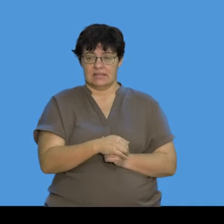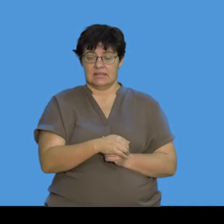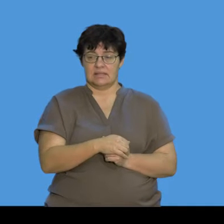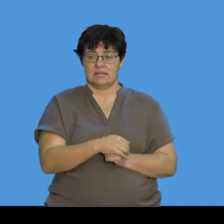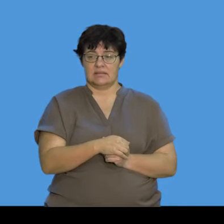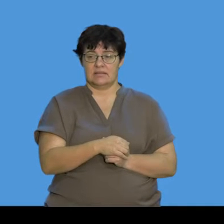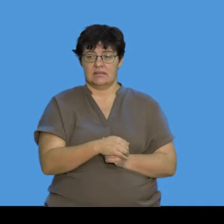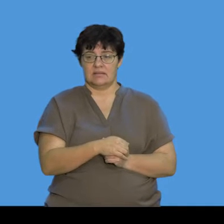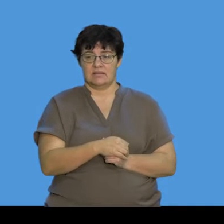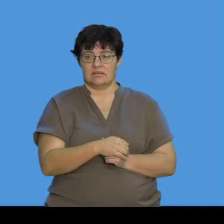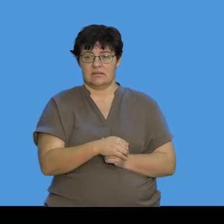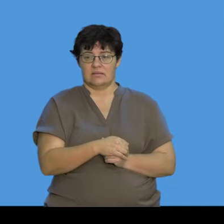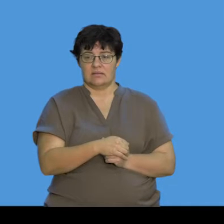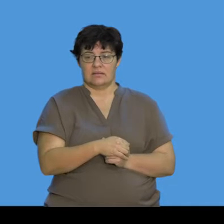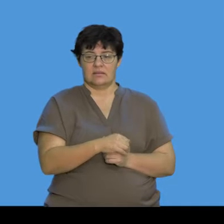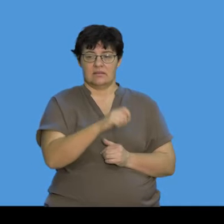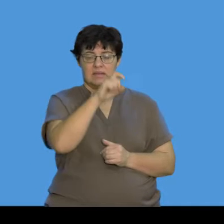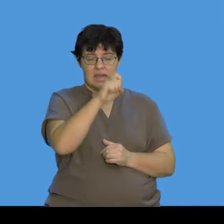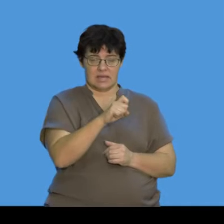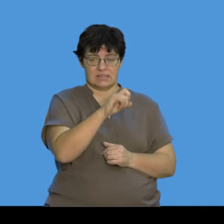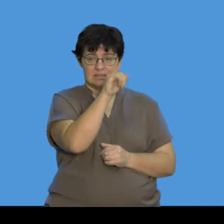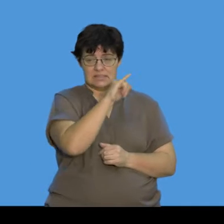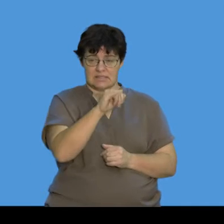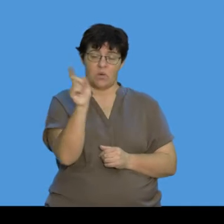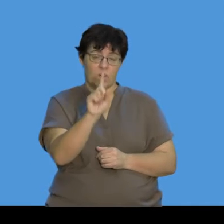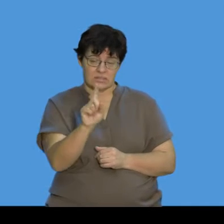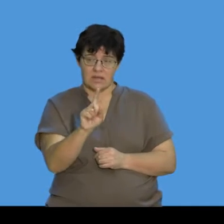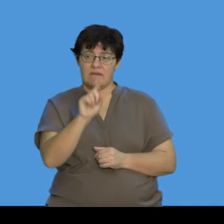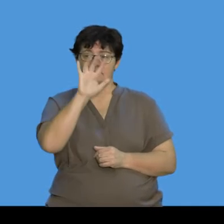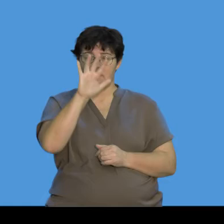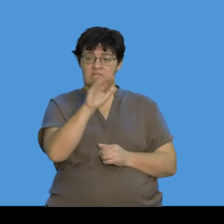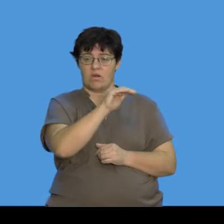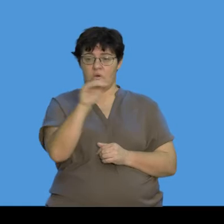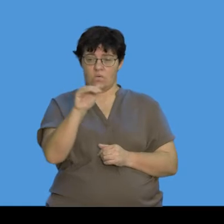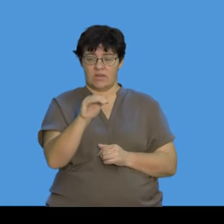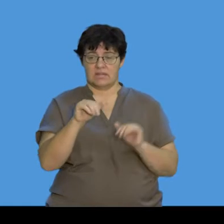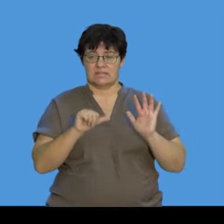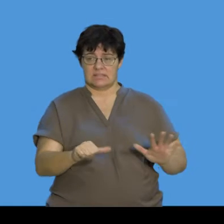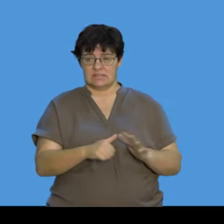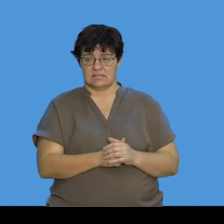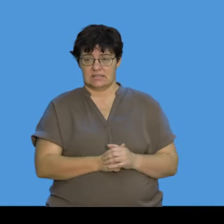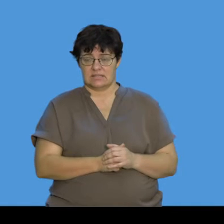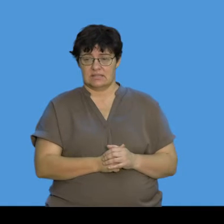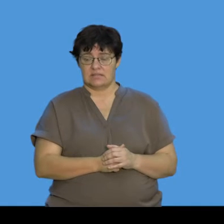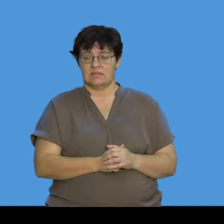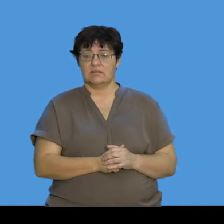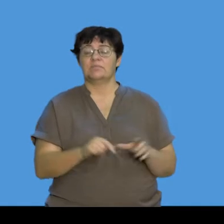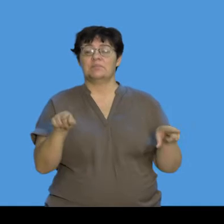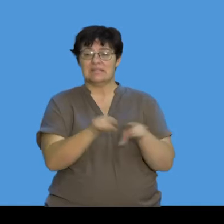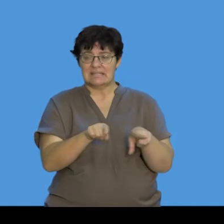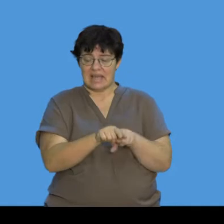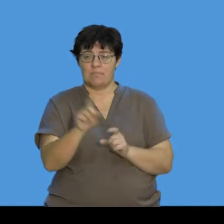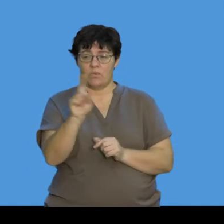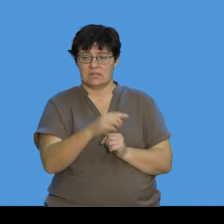over XZ, and this will be 5 over 6. This must be the same